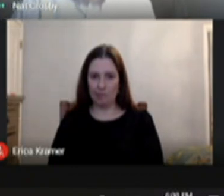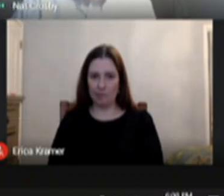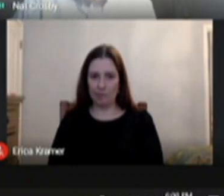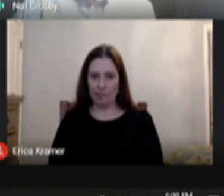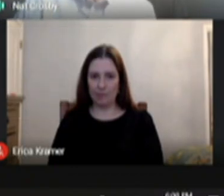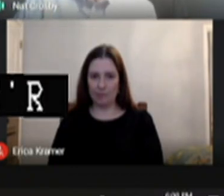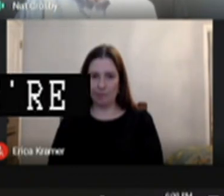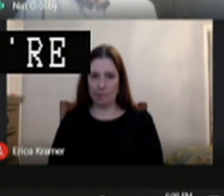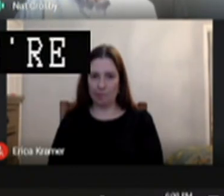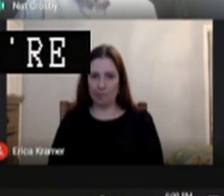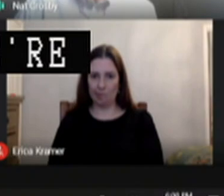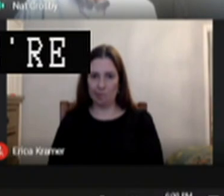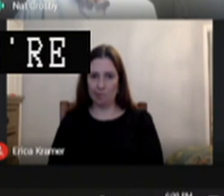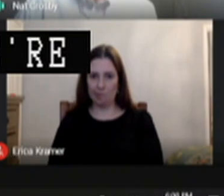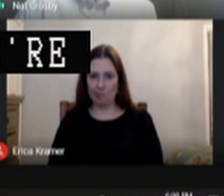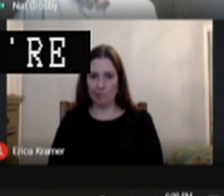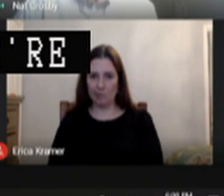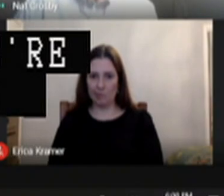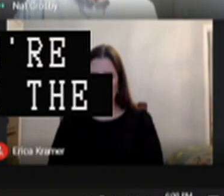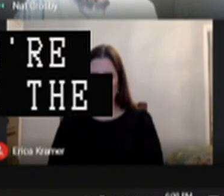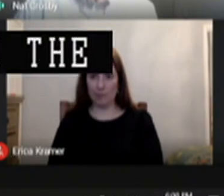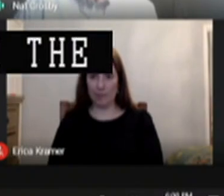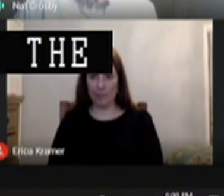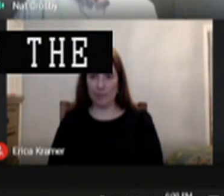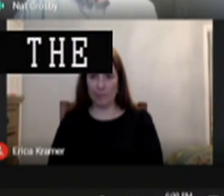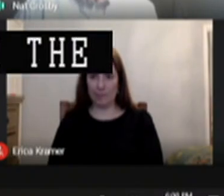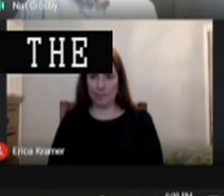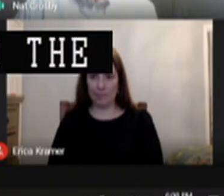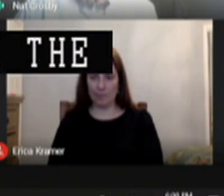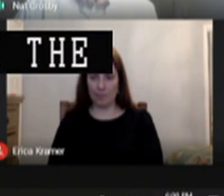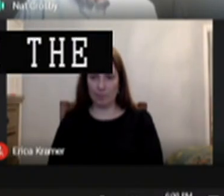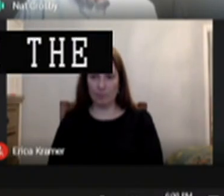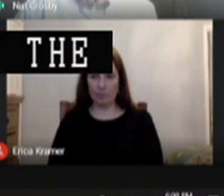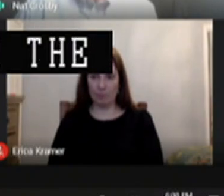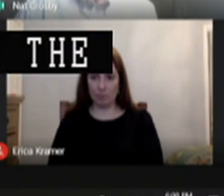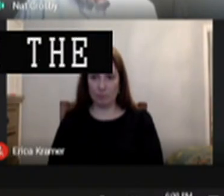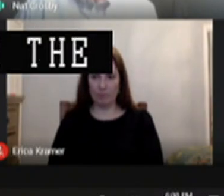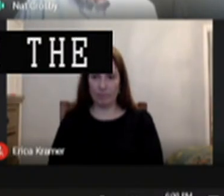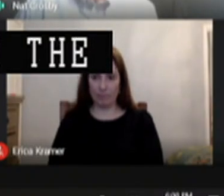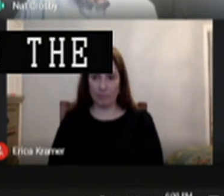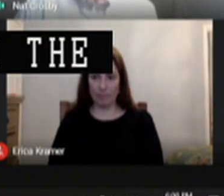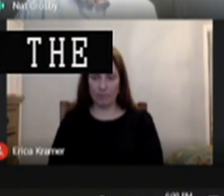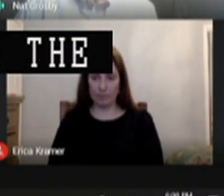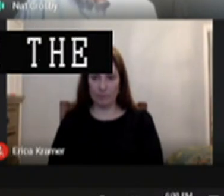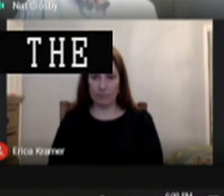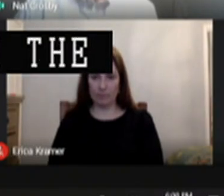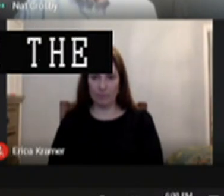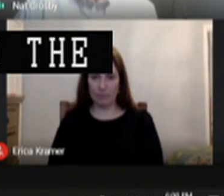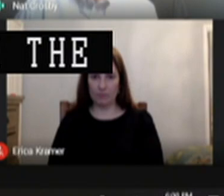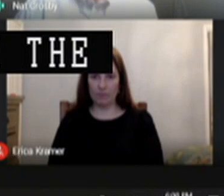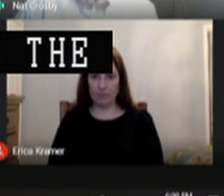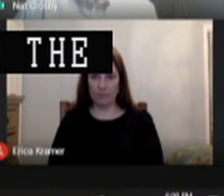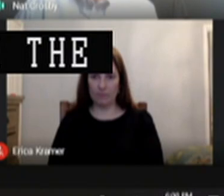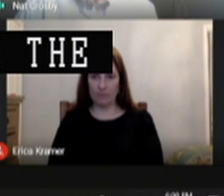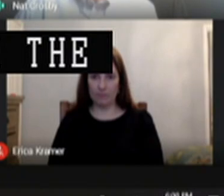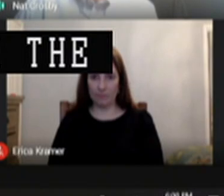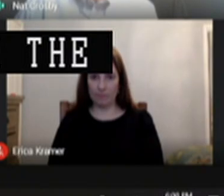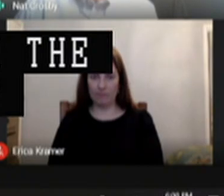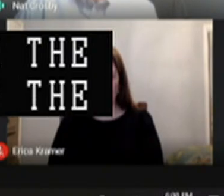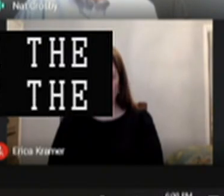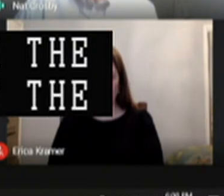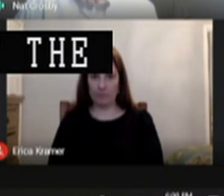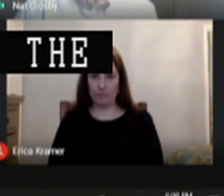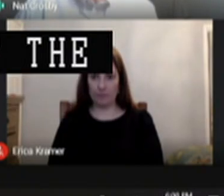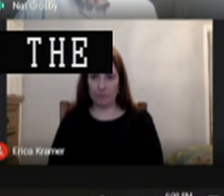here in the existing plan, is the location of the vestibule and the doors, and that revolving